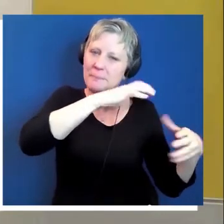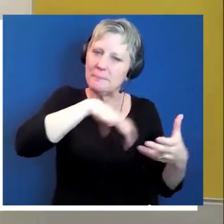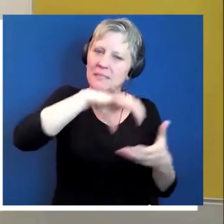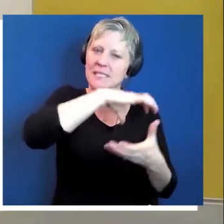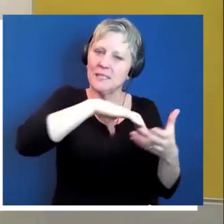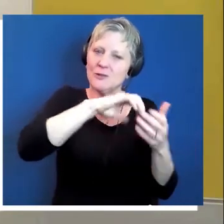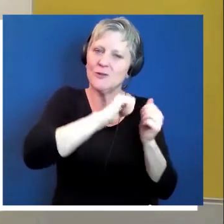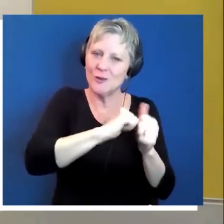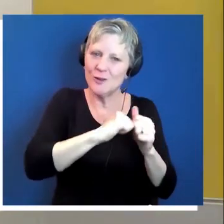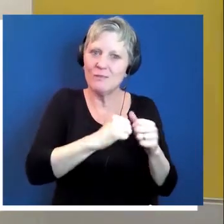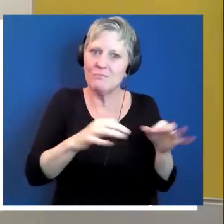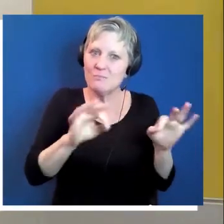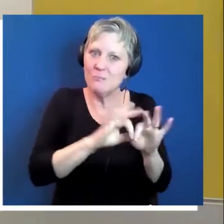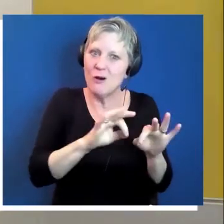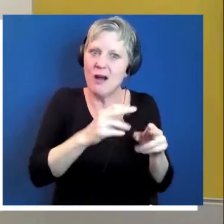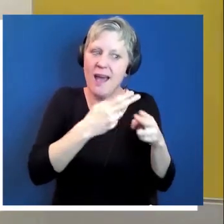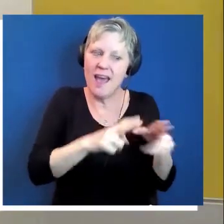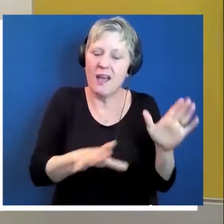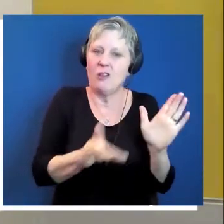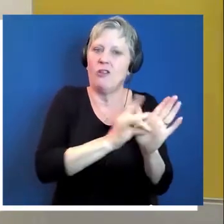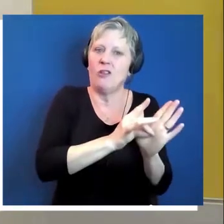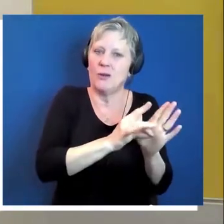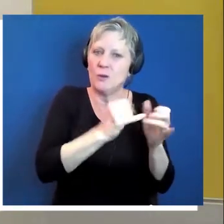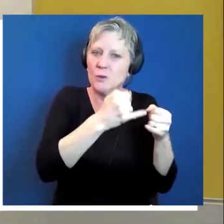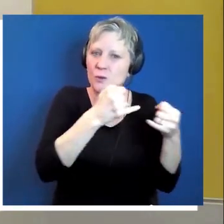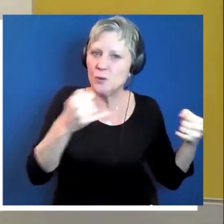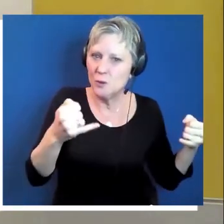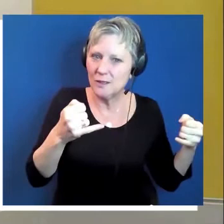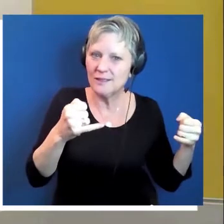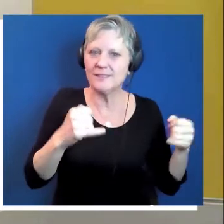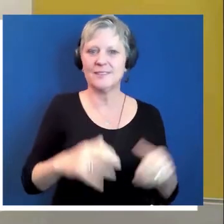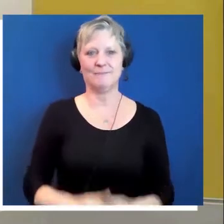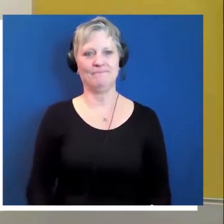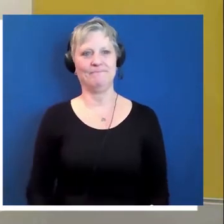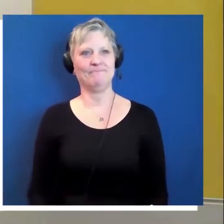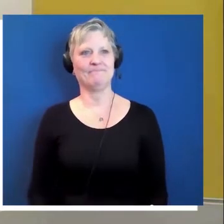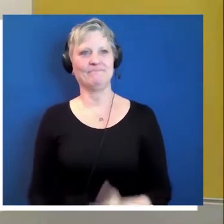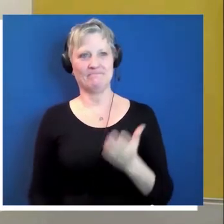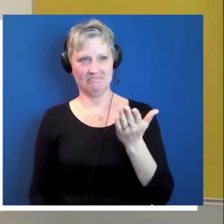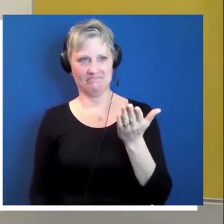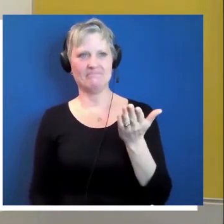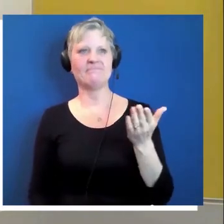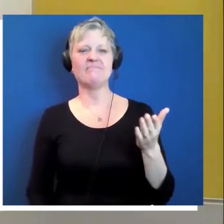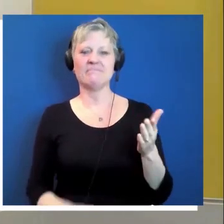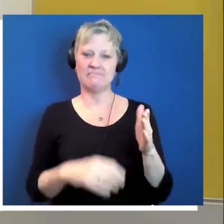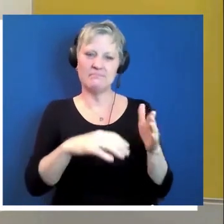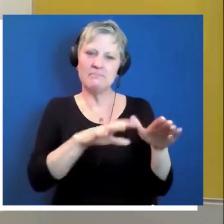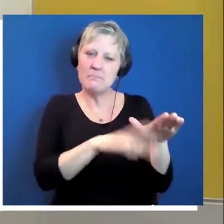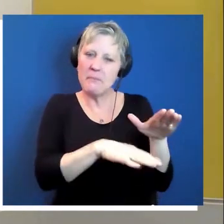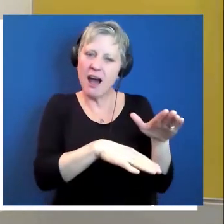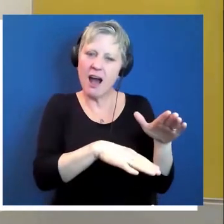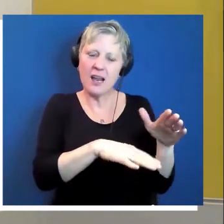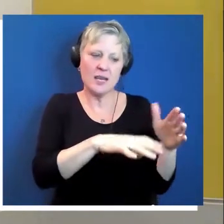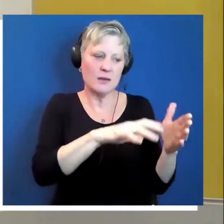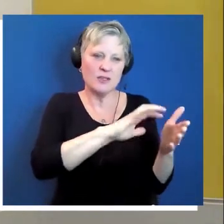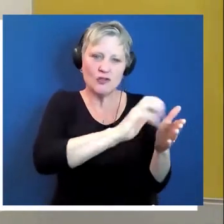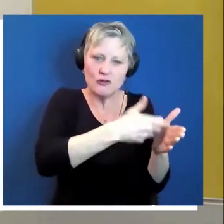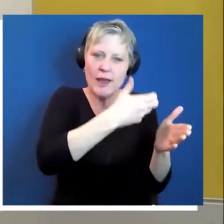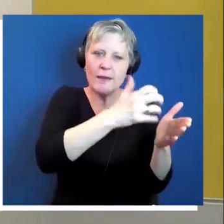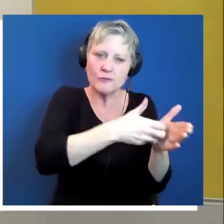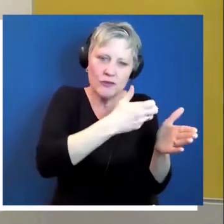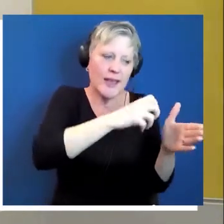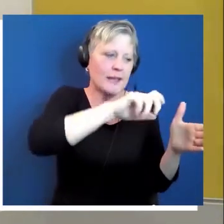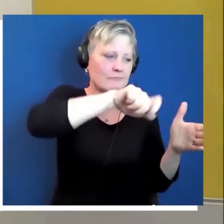want to get that egg to kind of stick to the noodles. Okay? Just going to get that going. Scrape the bottom of the wok